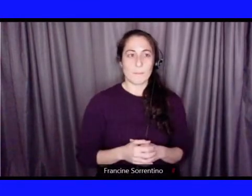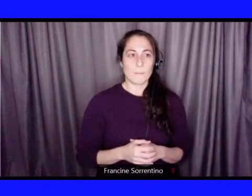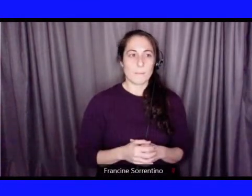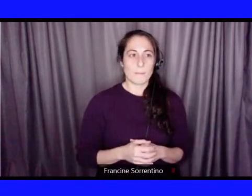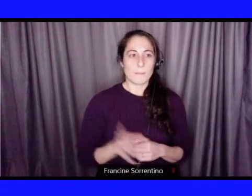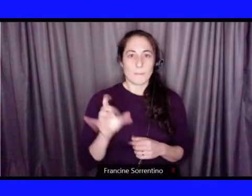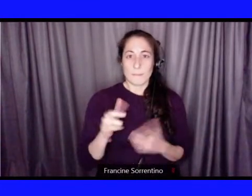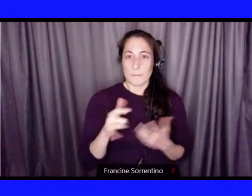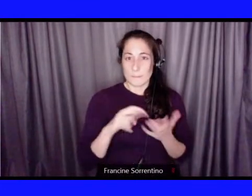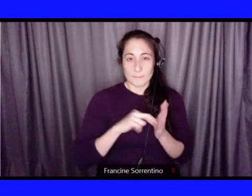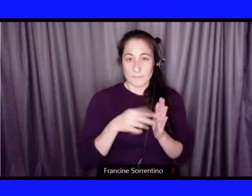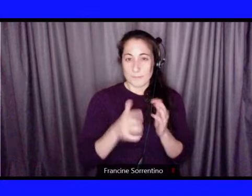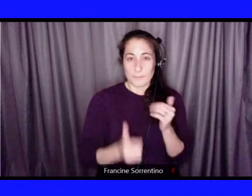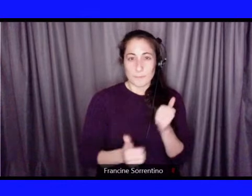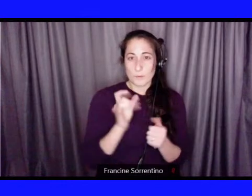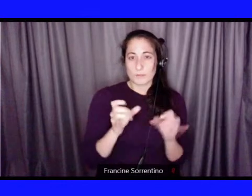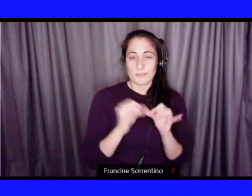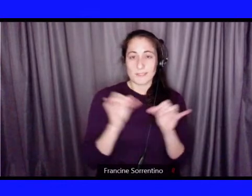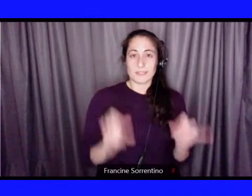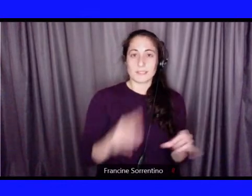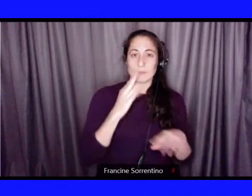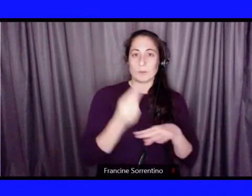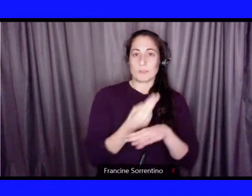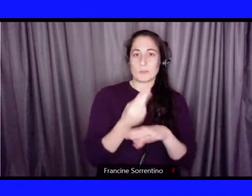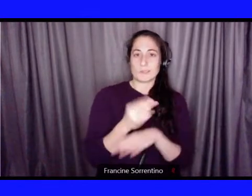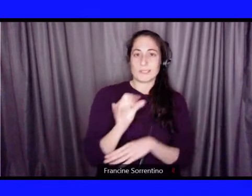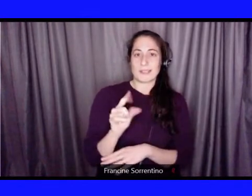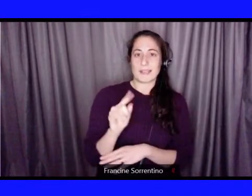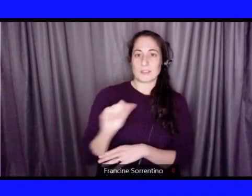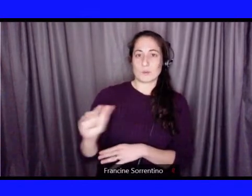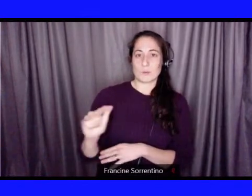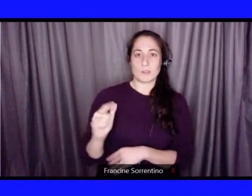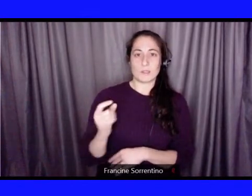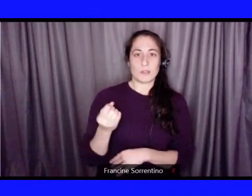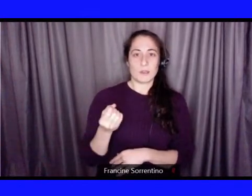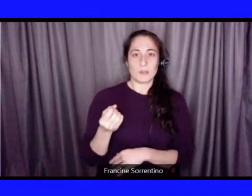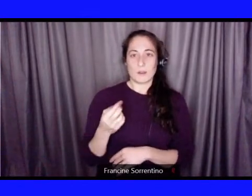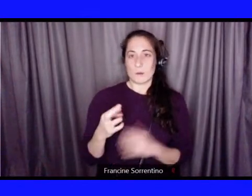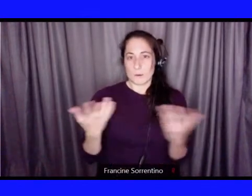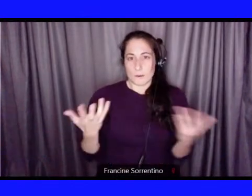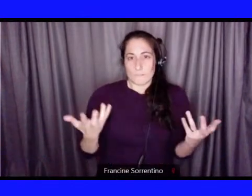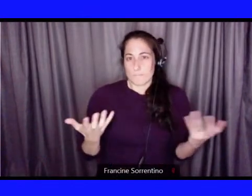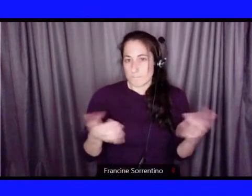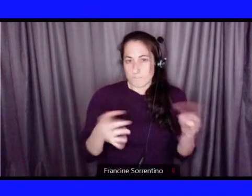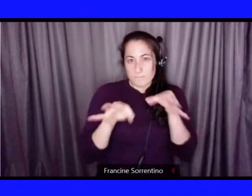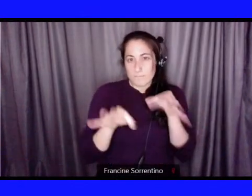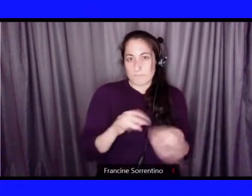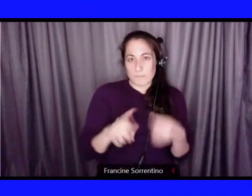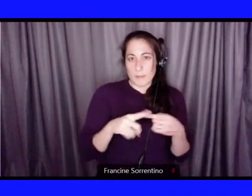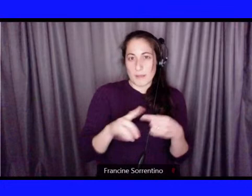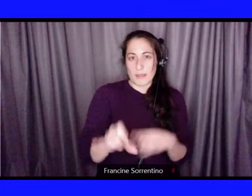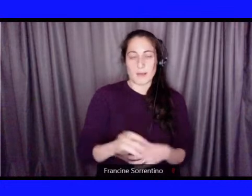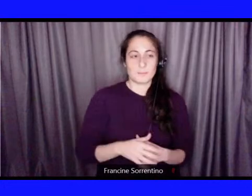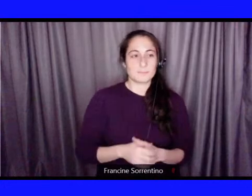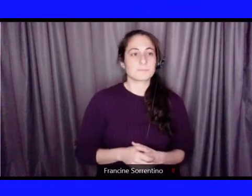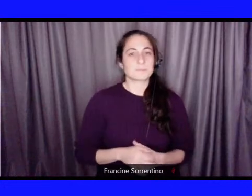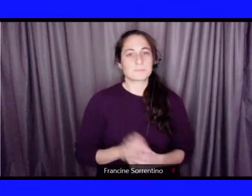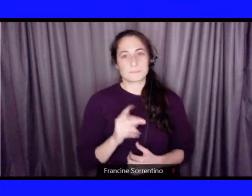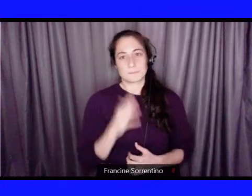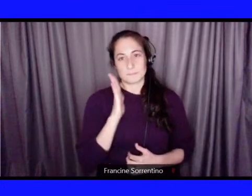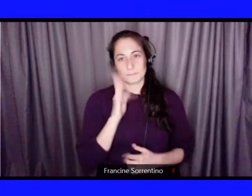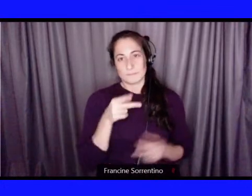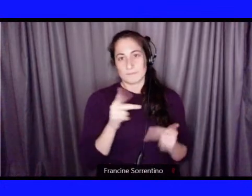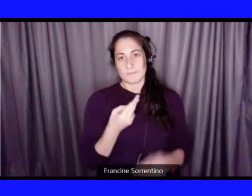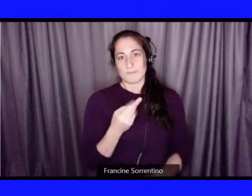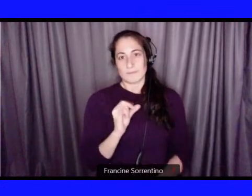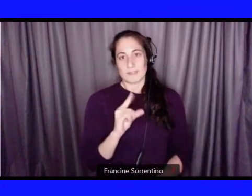in it are what are called the quality core measures. It's through the regulatory measures program. So measures